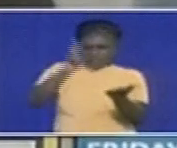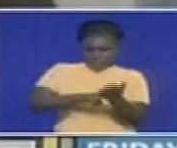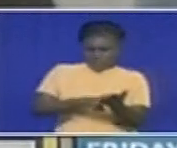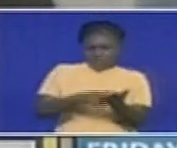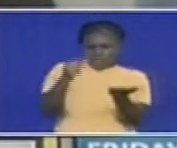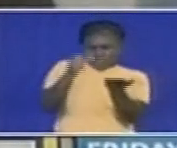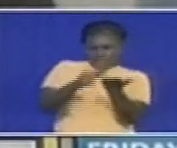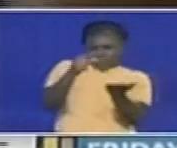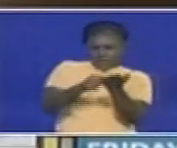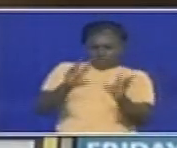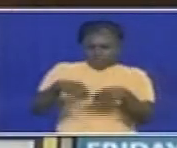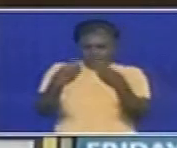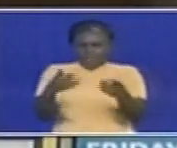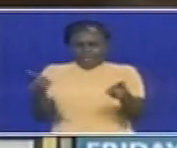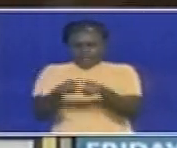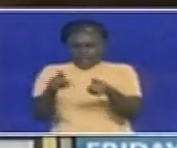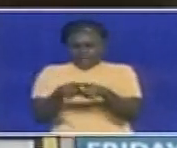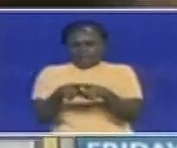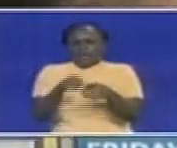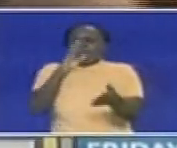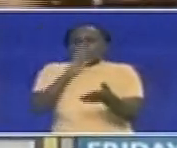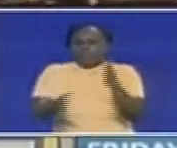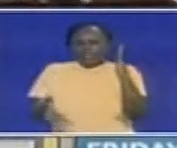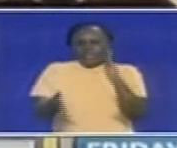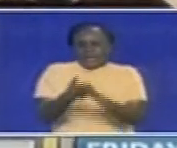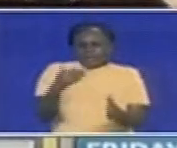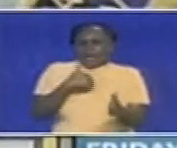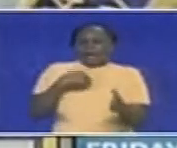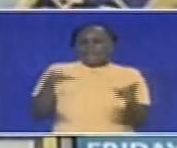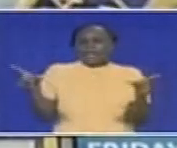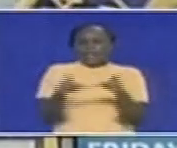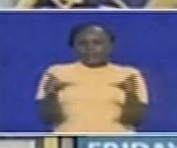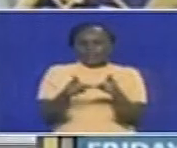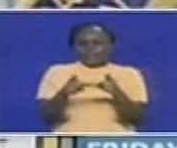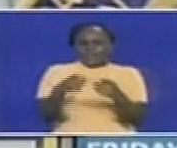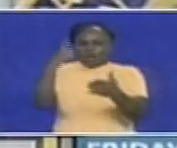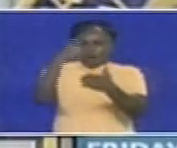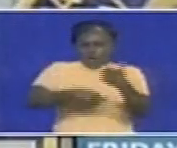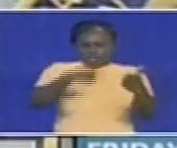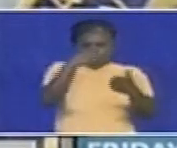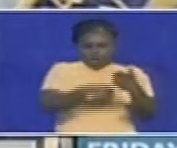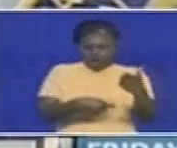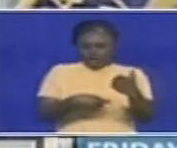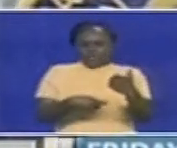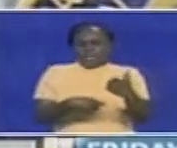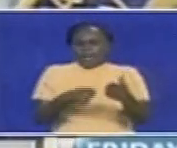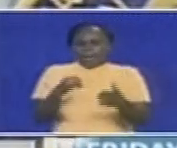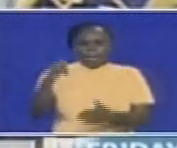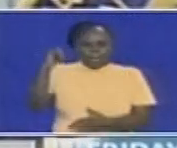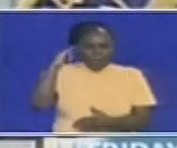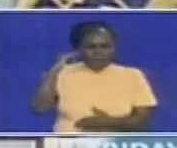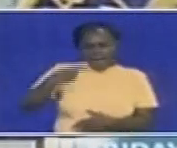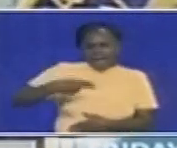issuance, billing and customer care to subscribers without holding a spectrum license. The cost of building a mobile network operator is